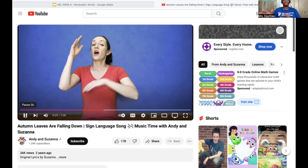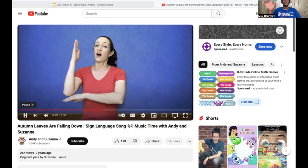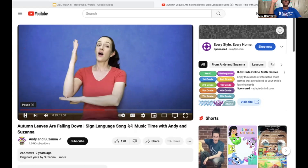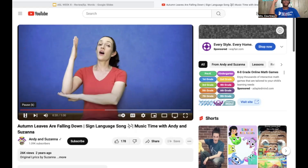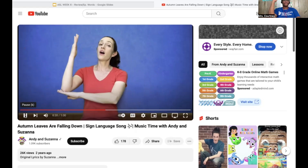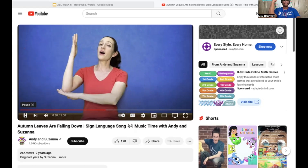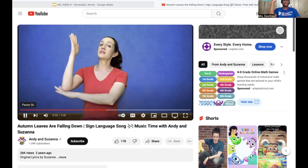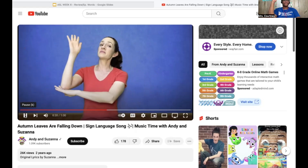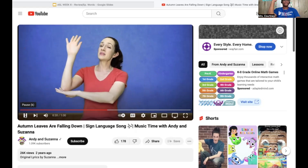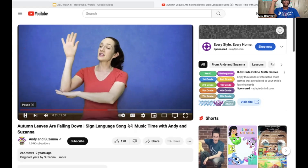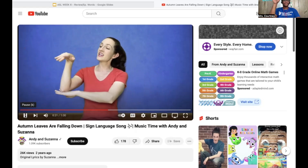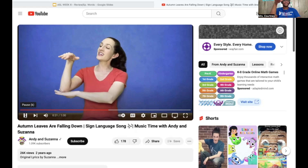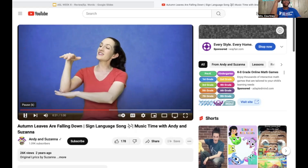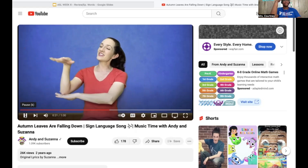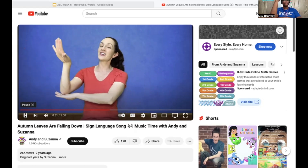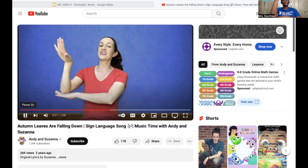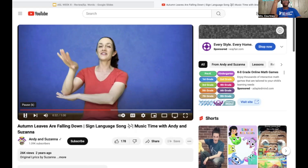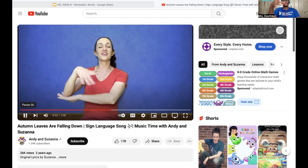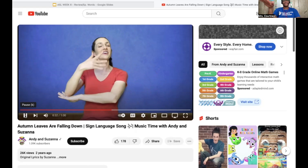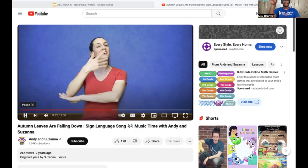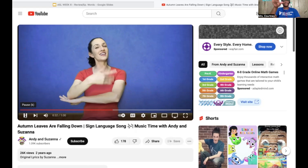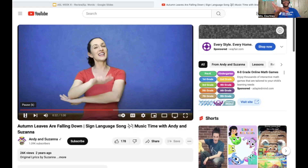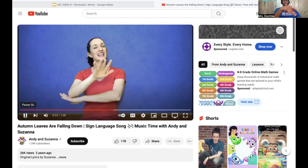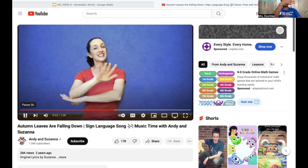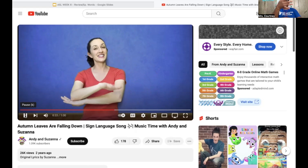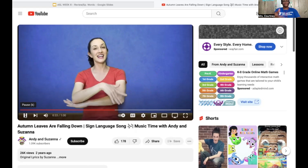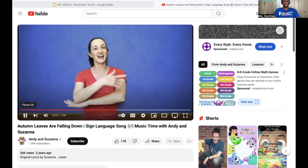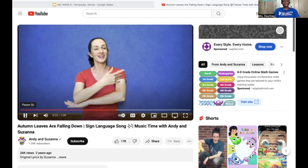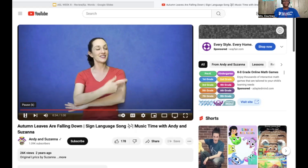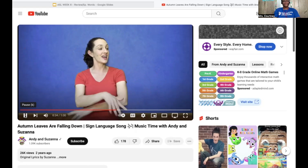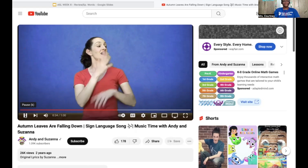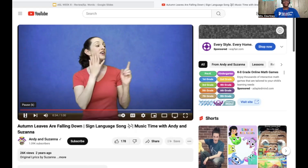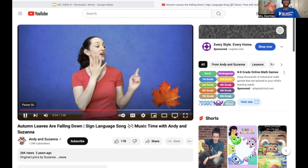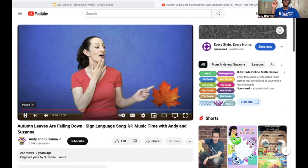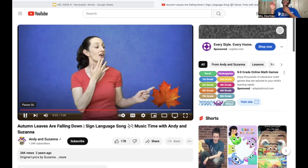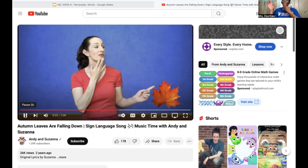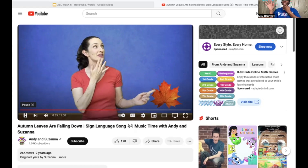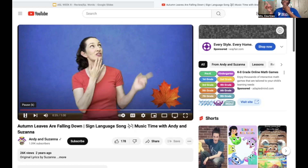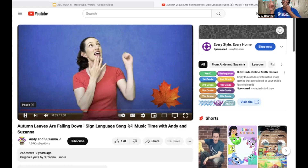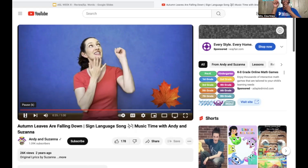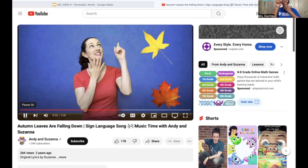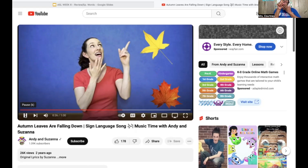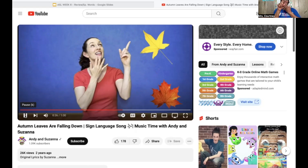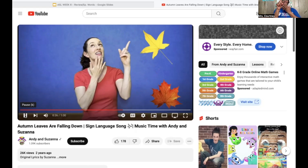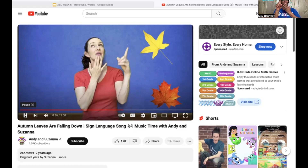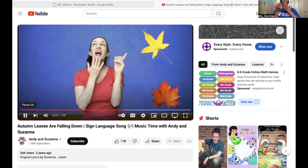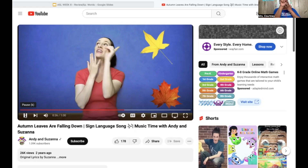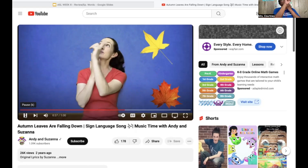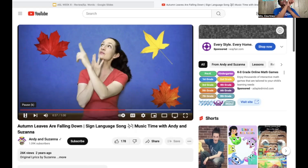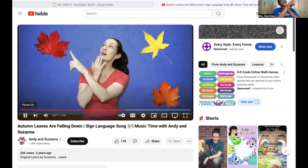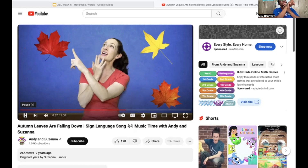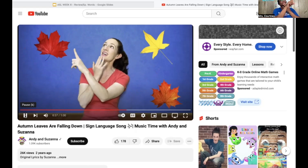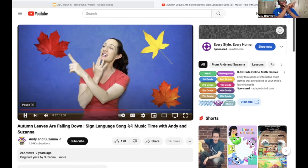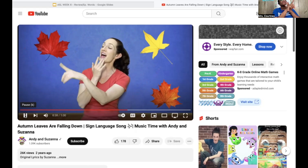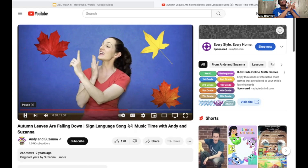around. Autumn leaves are falling down. Orange and yellow